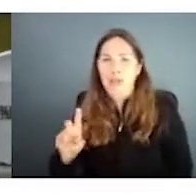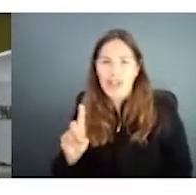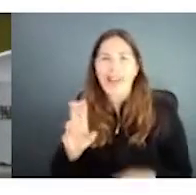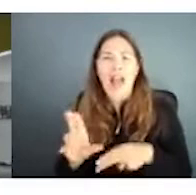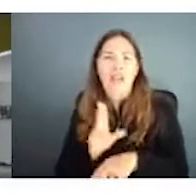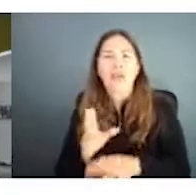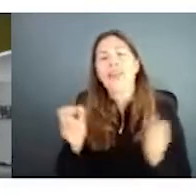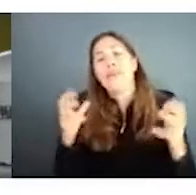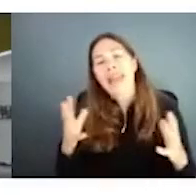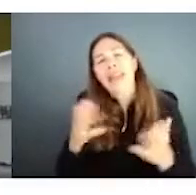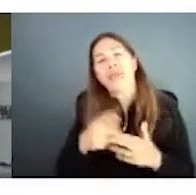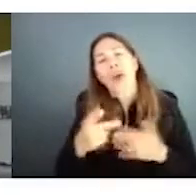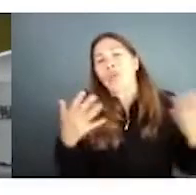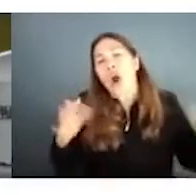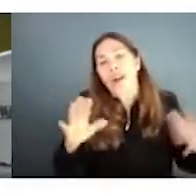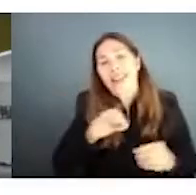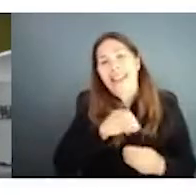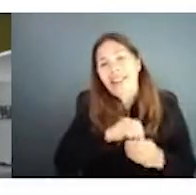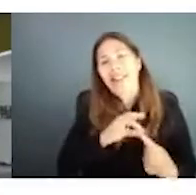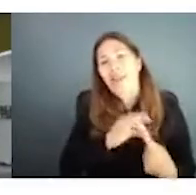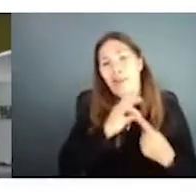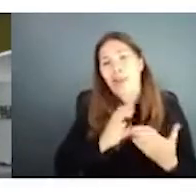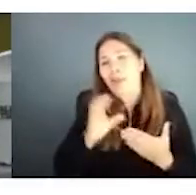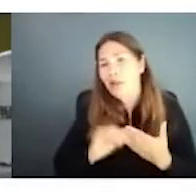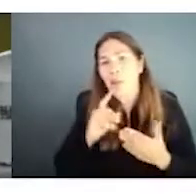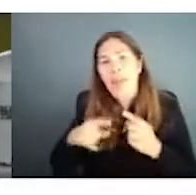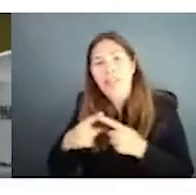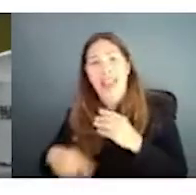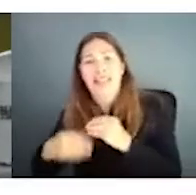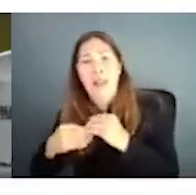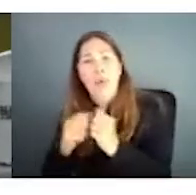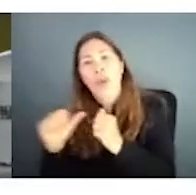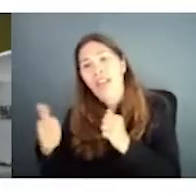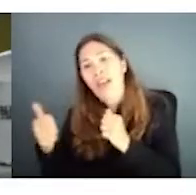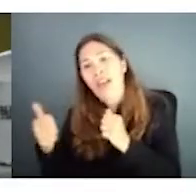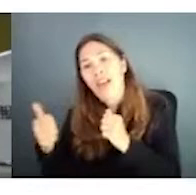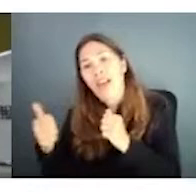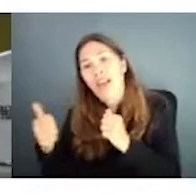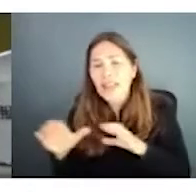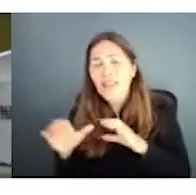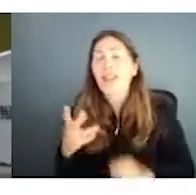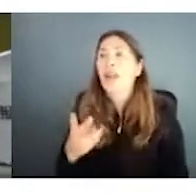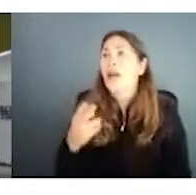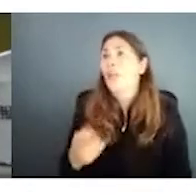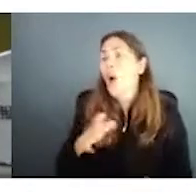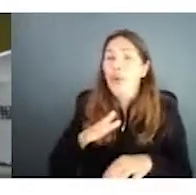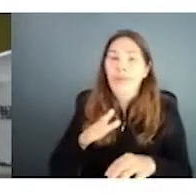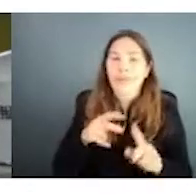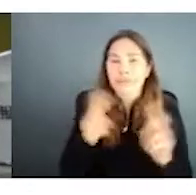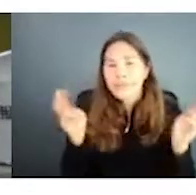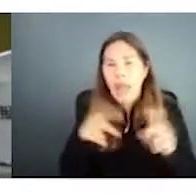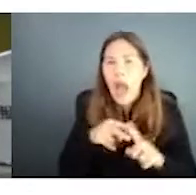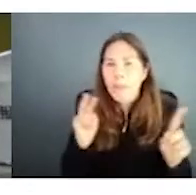were in the original curriculum. I supplement my learning with other activities, both unplugged